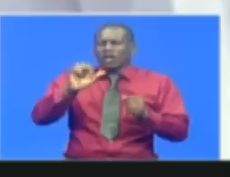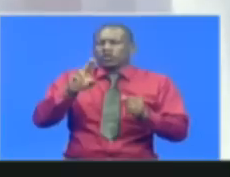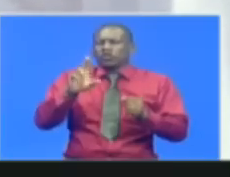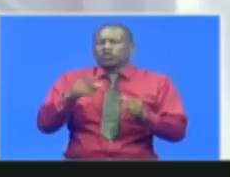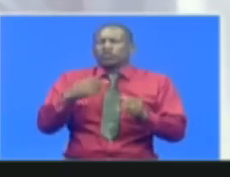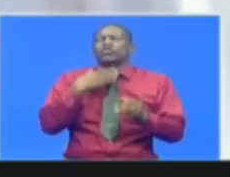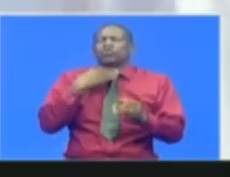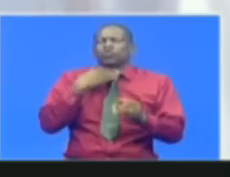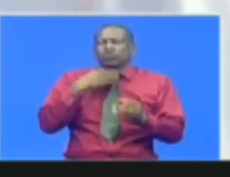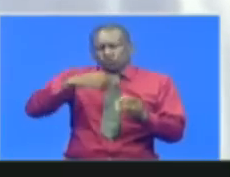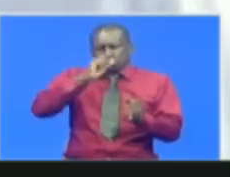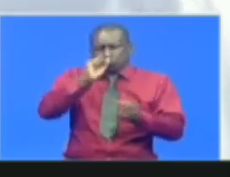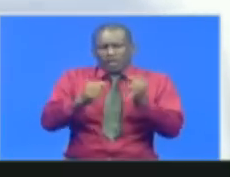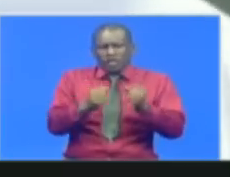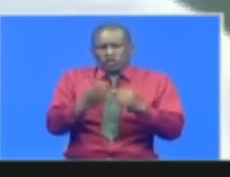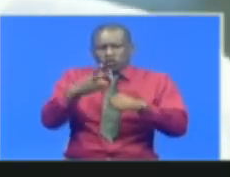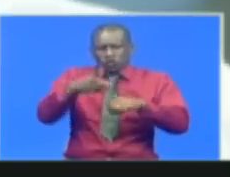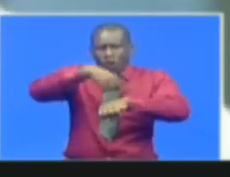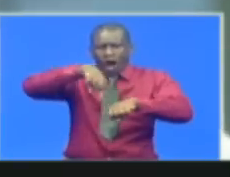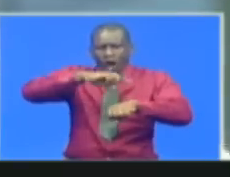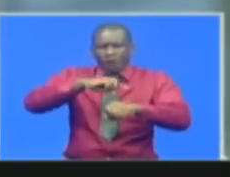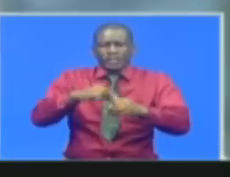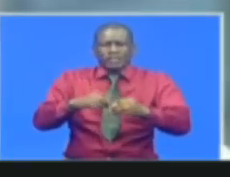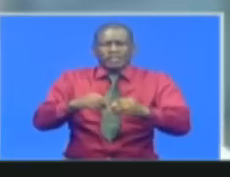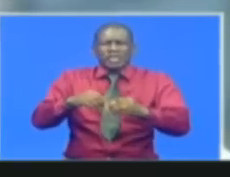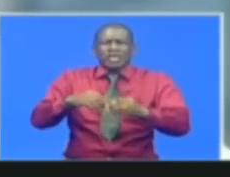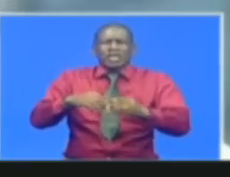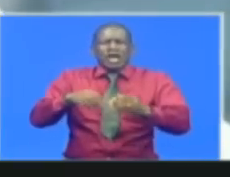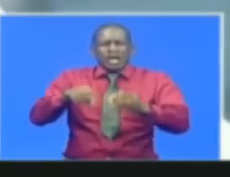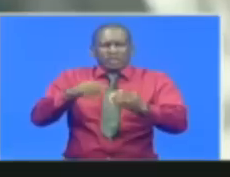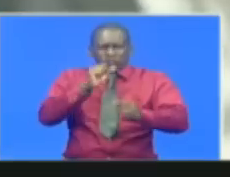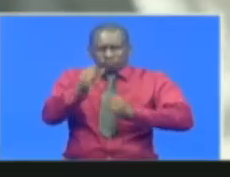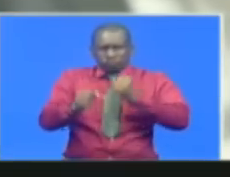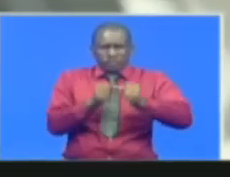two-hour marathon barrier at the INEOS 159